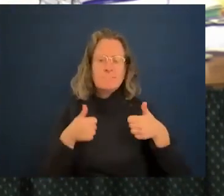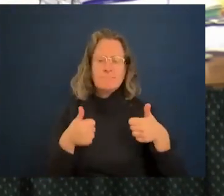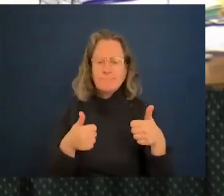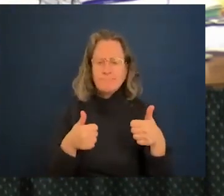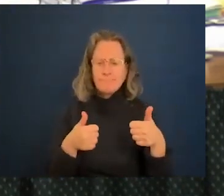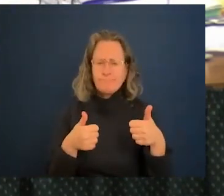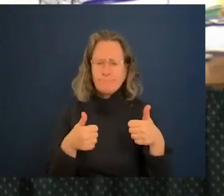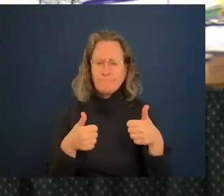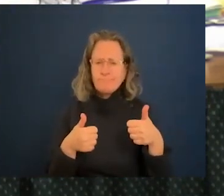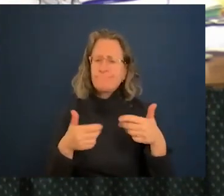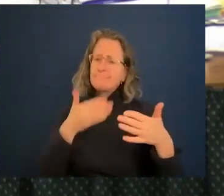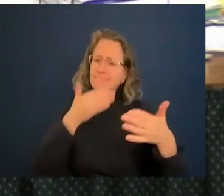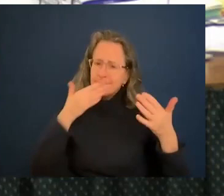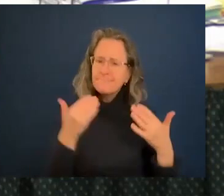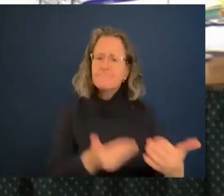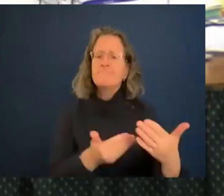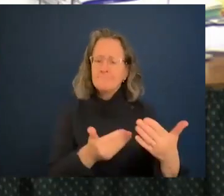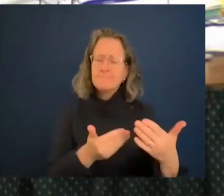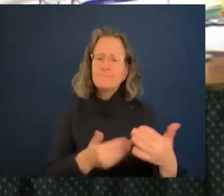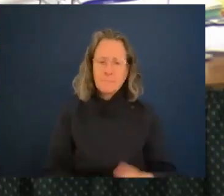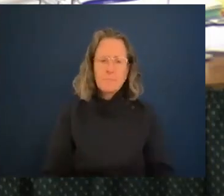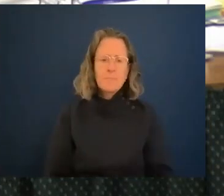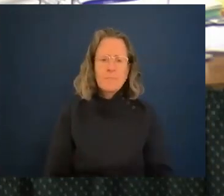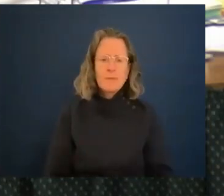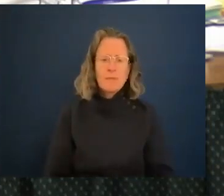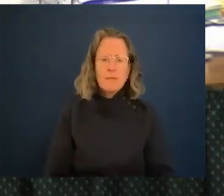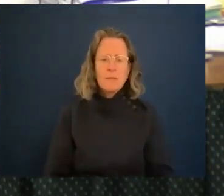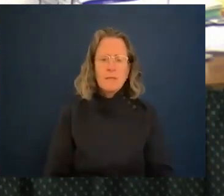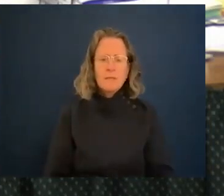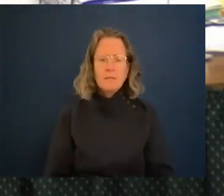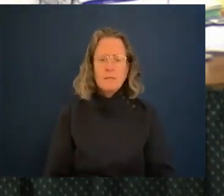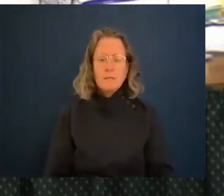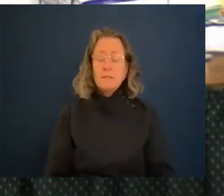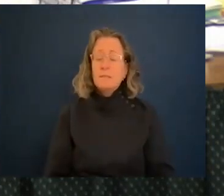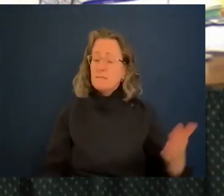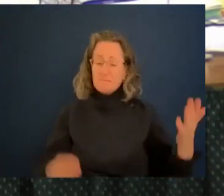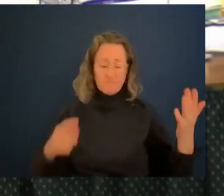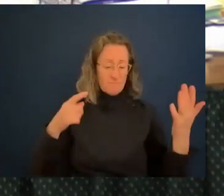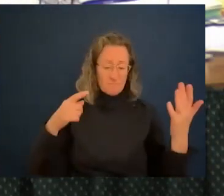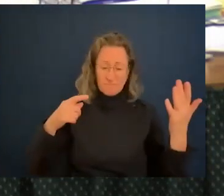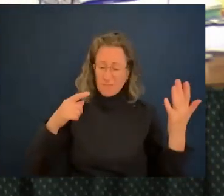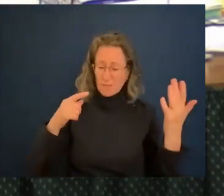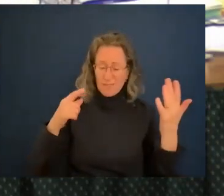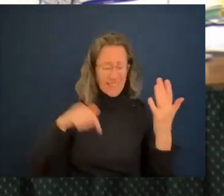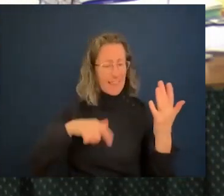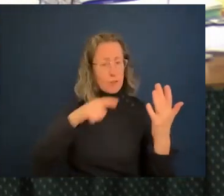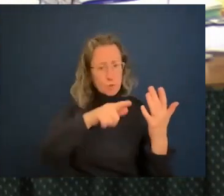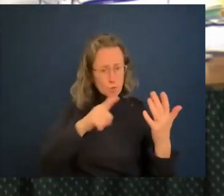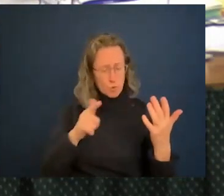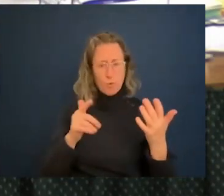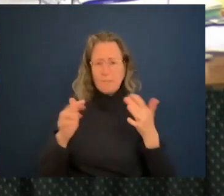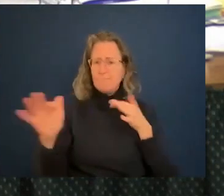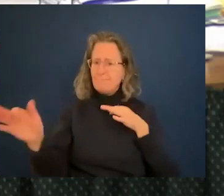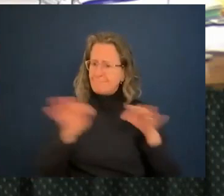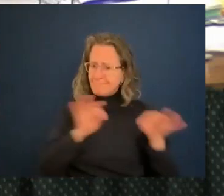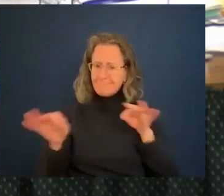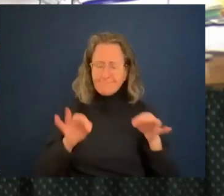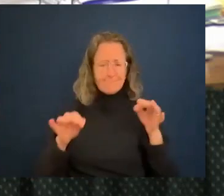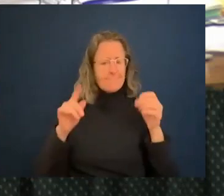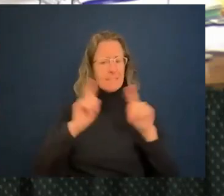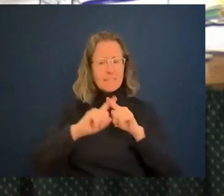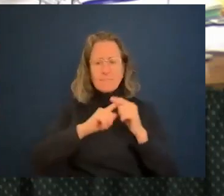um is called look at what we actually want to receive in terms of service